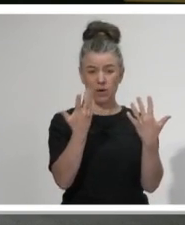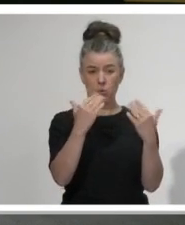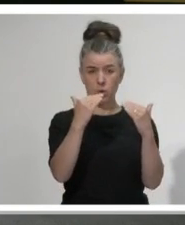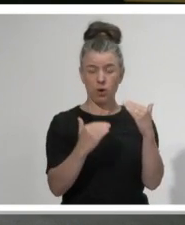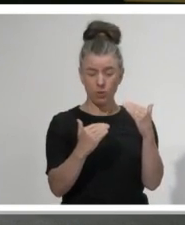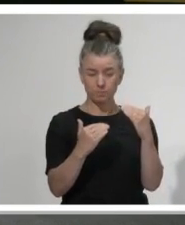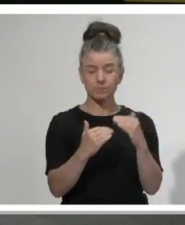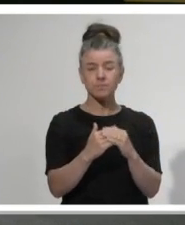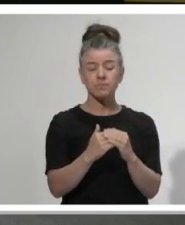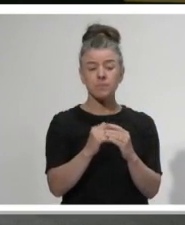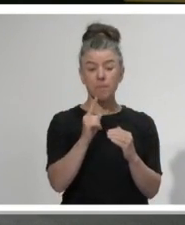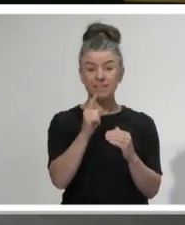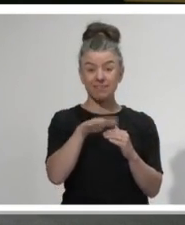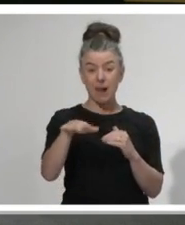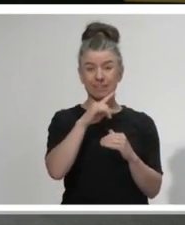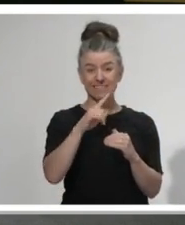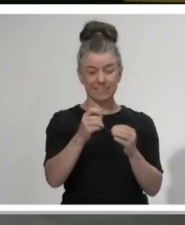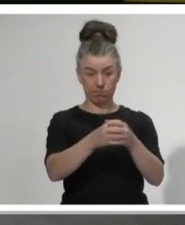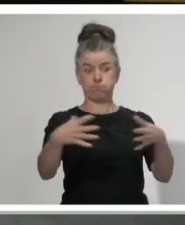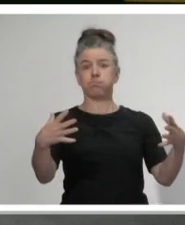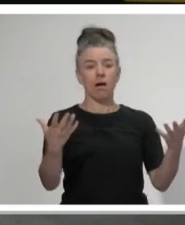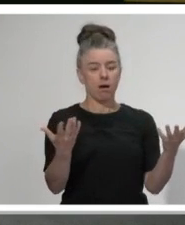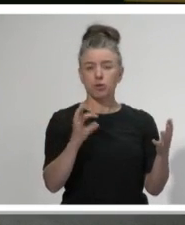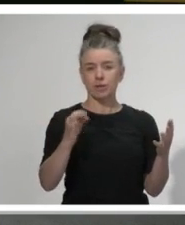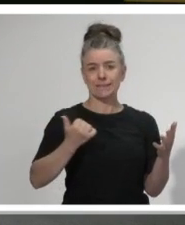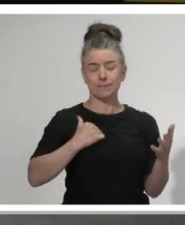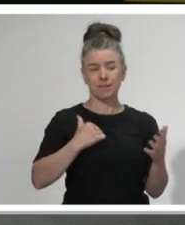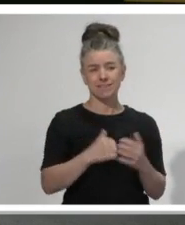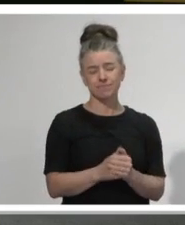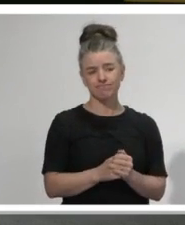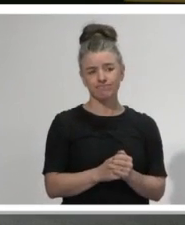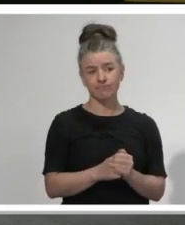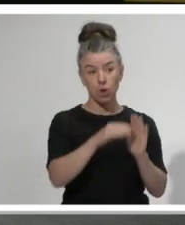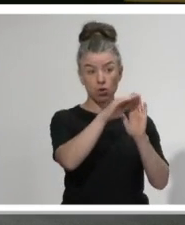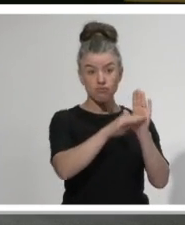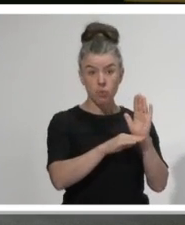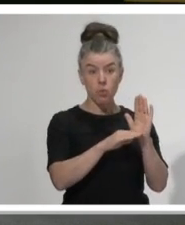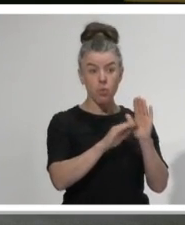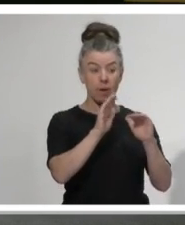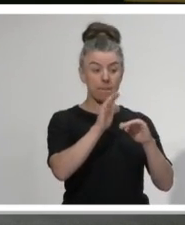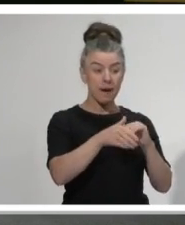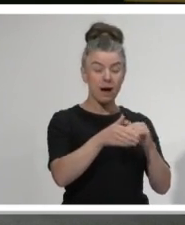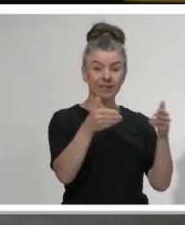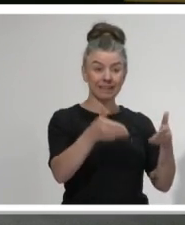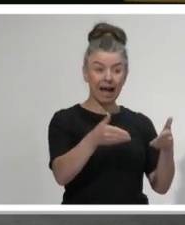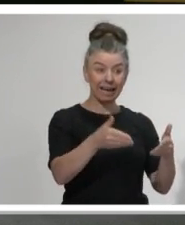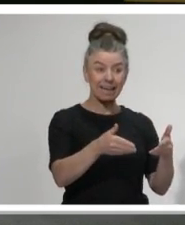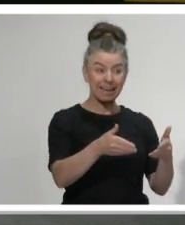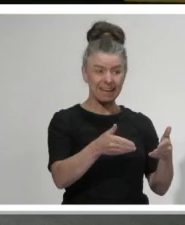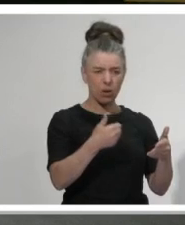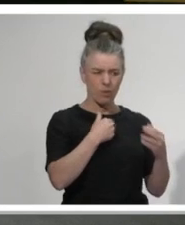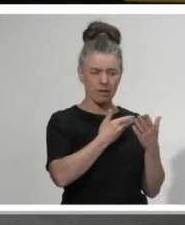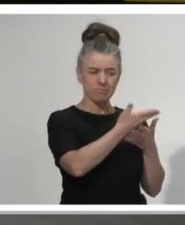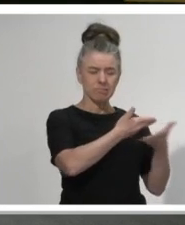really disappointing. These rules have been put in place in consultation with groups within the Māori community in particular, and so we